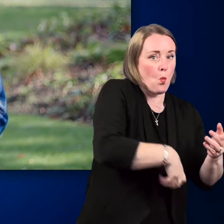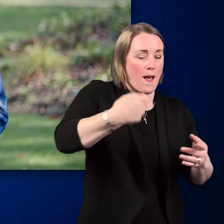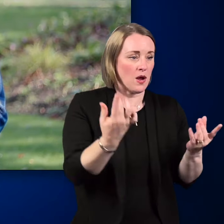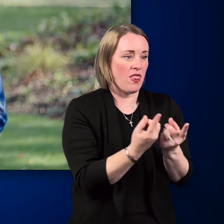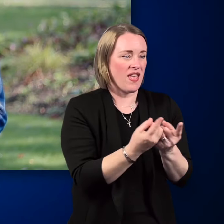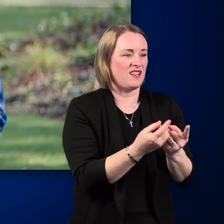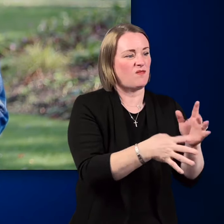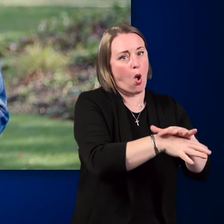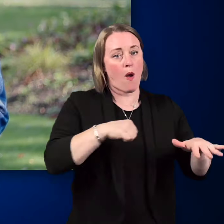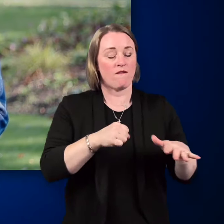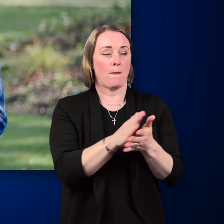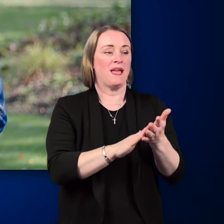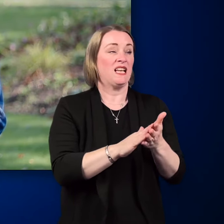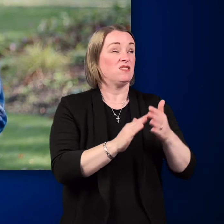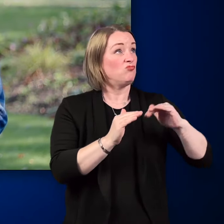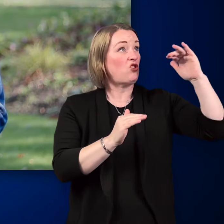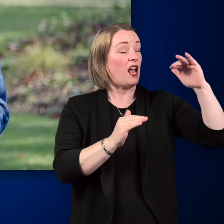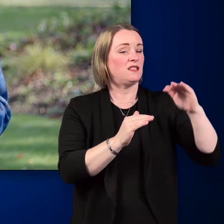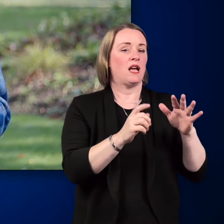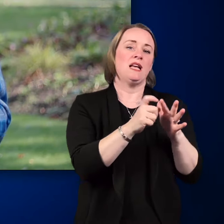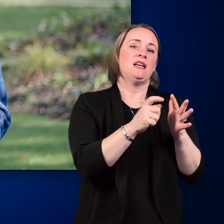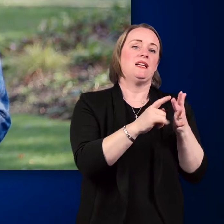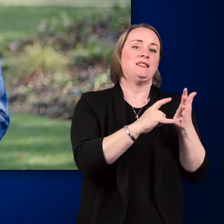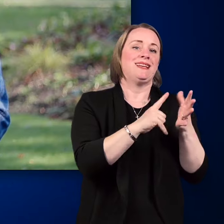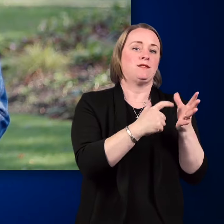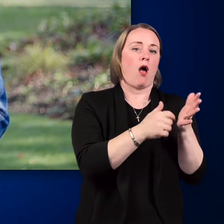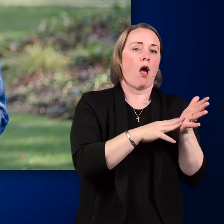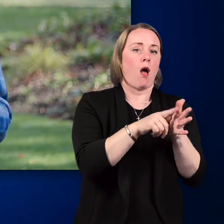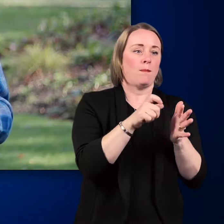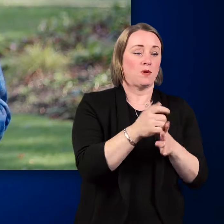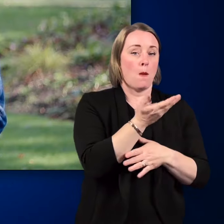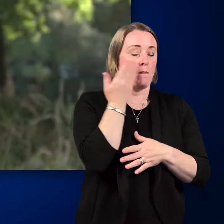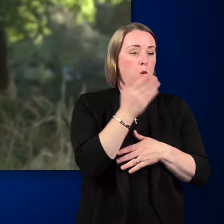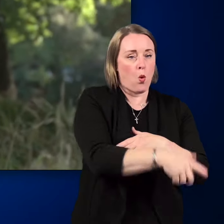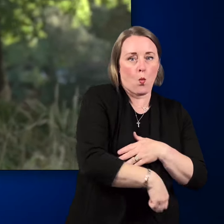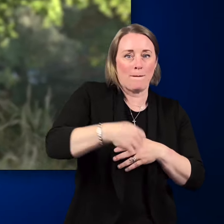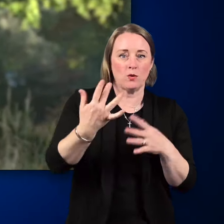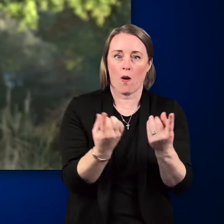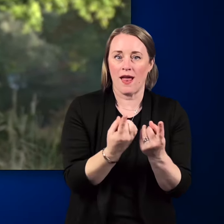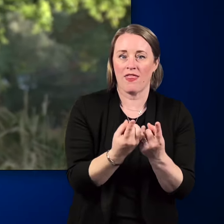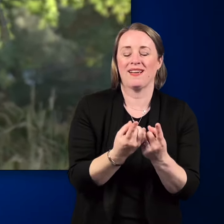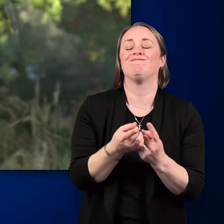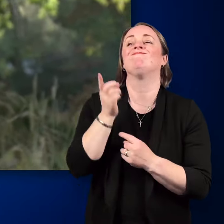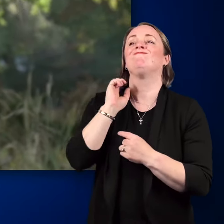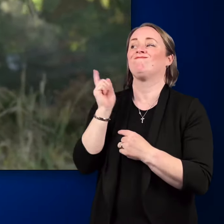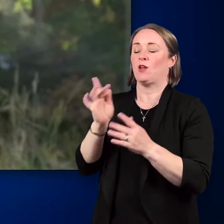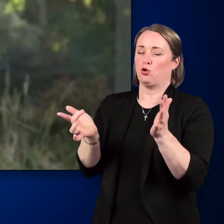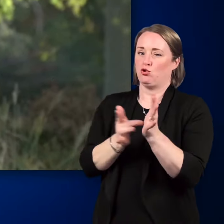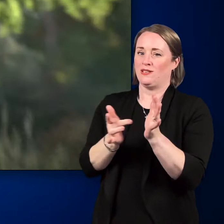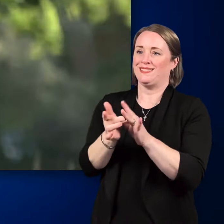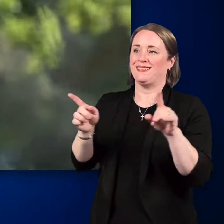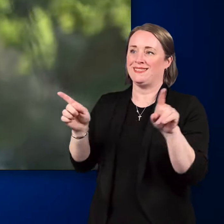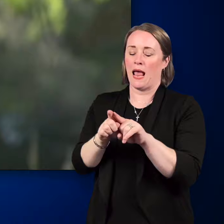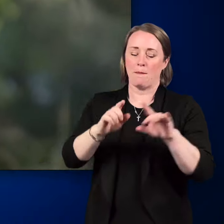cross. I've read this verse many times in the years I've been at BEC, and I'll read it again. It's just so significant for me in terms